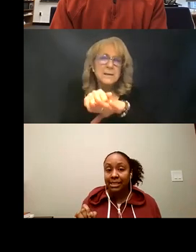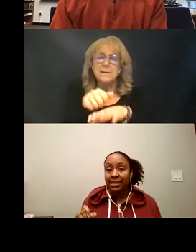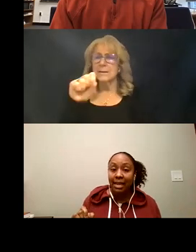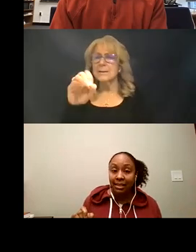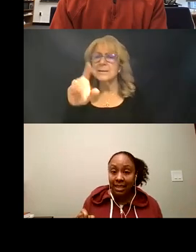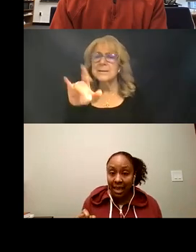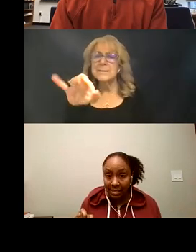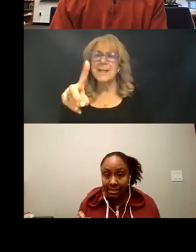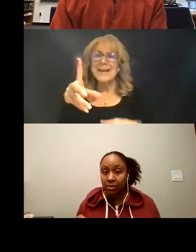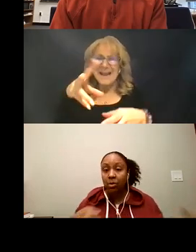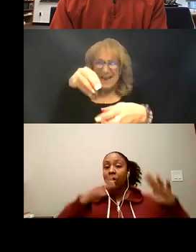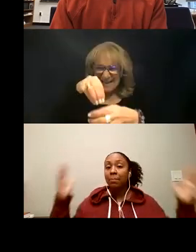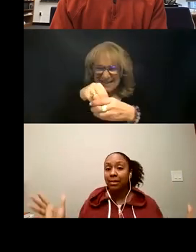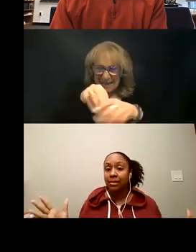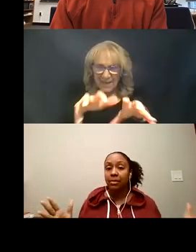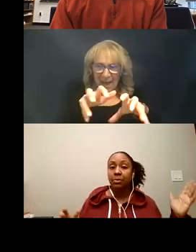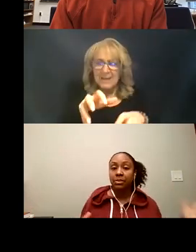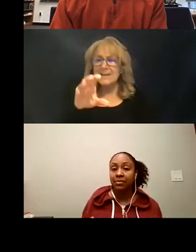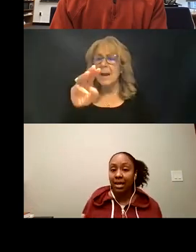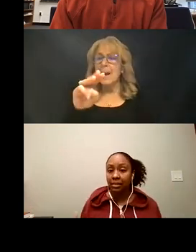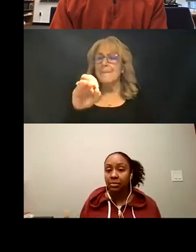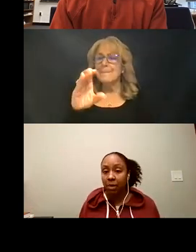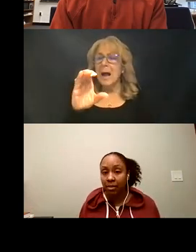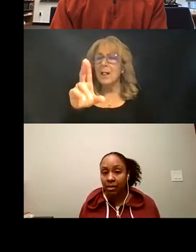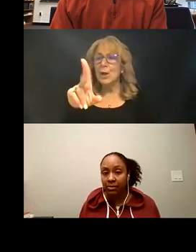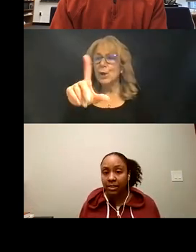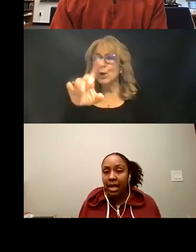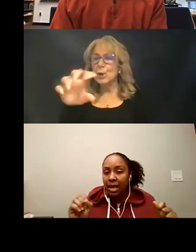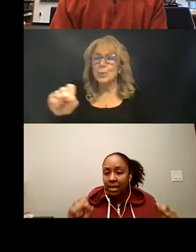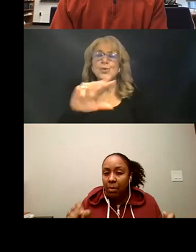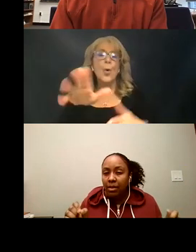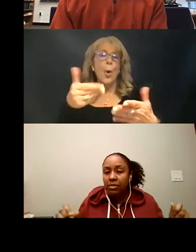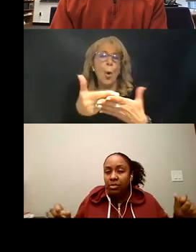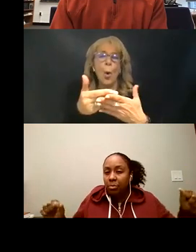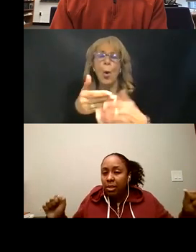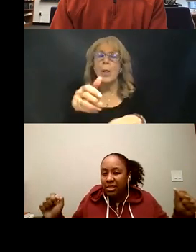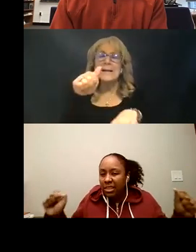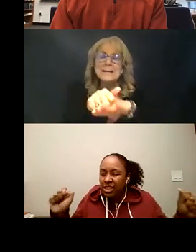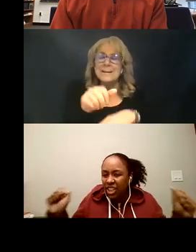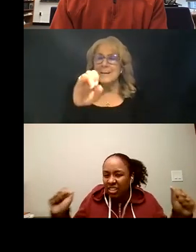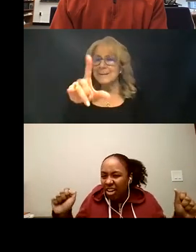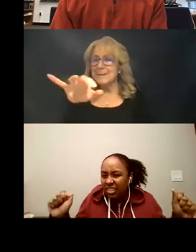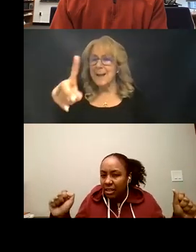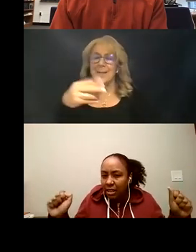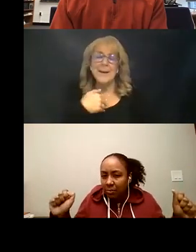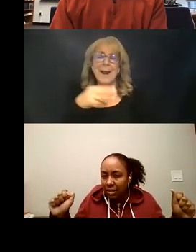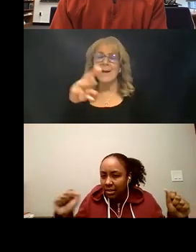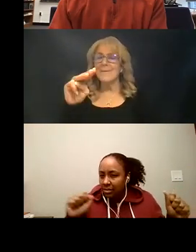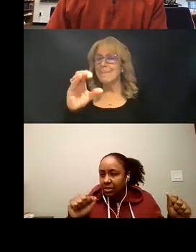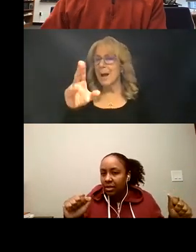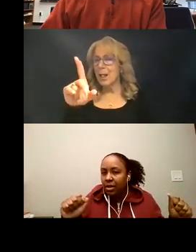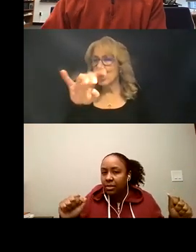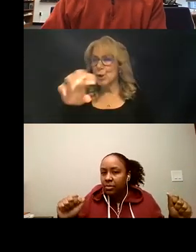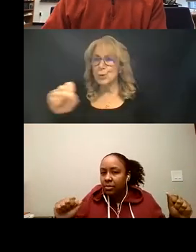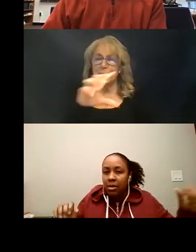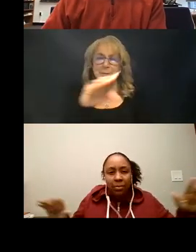water inside the ice. So all matter is composed of atoms and molecules. And the molecules of water can jiggle around a little bit, as you